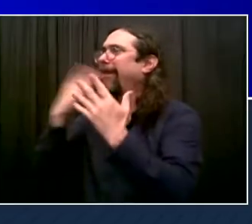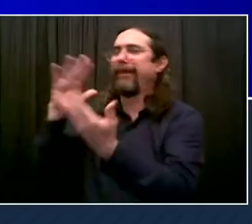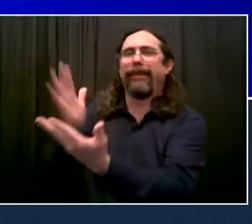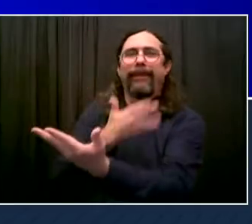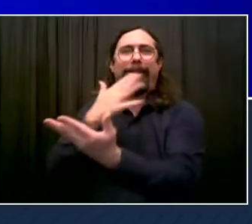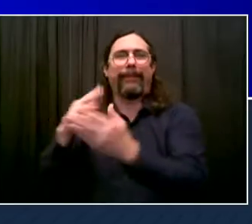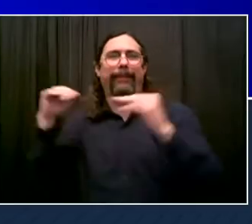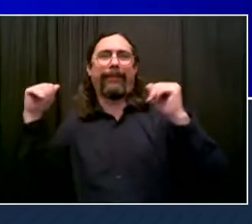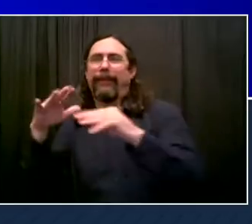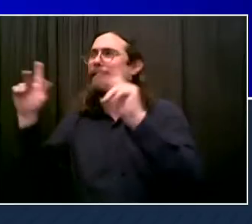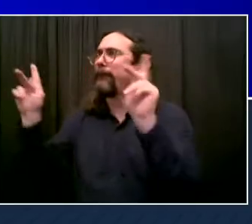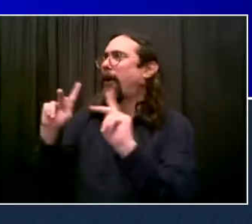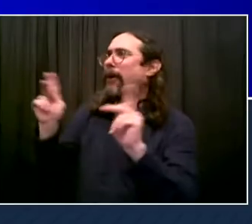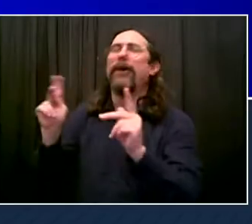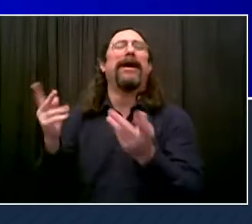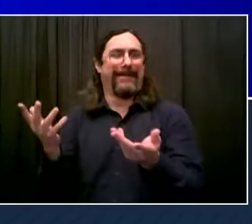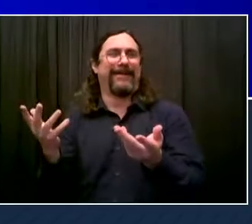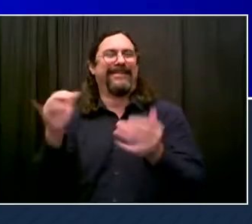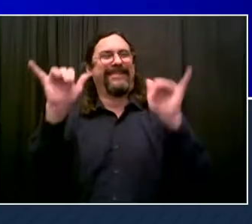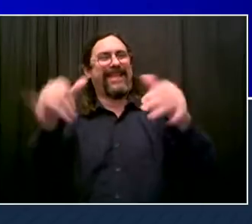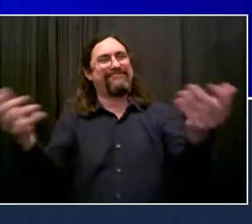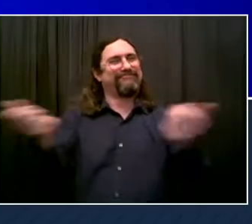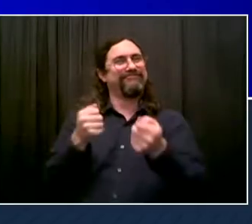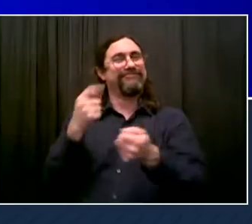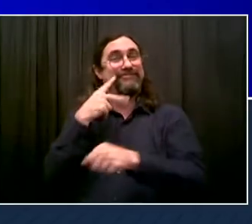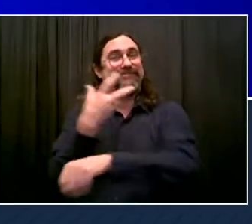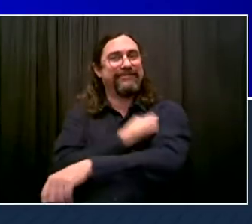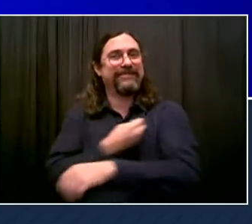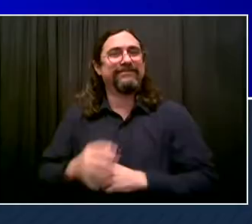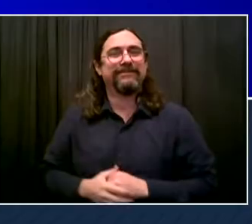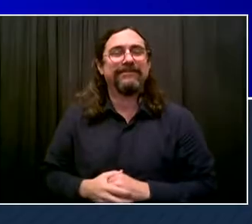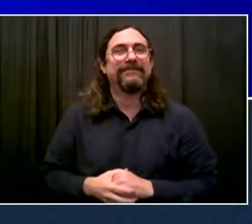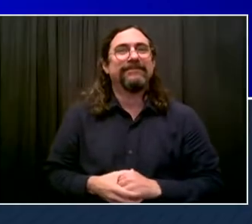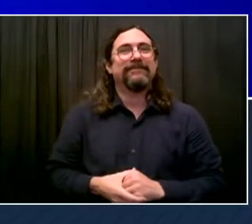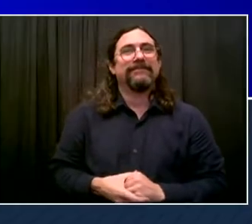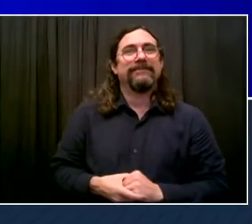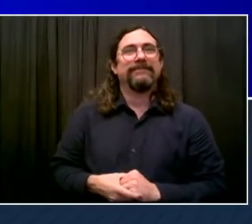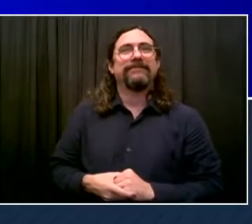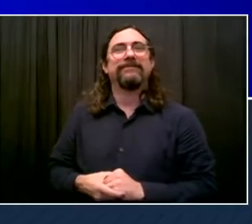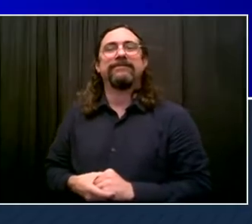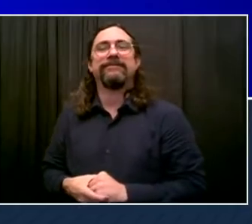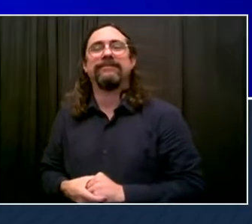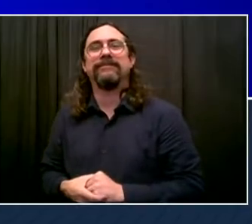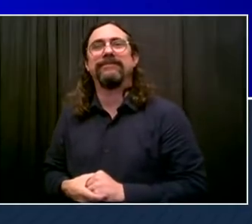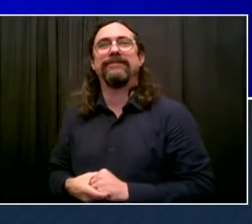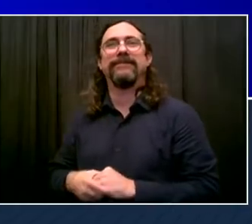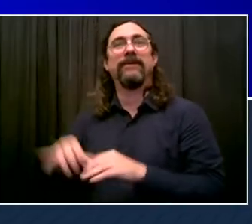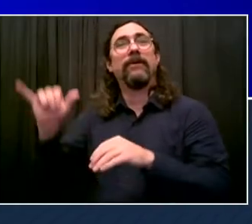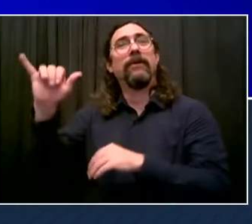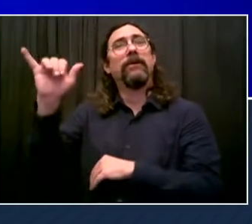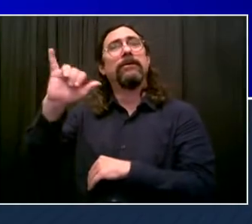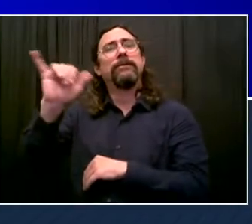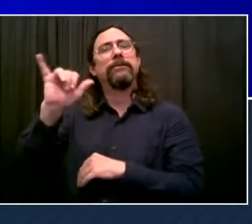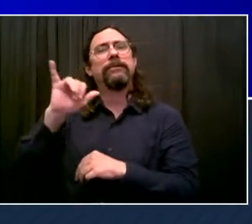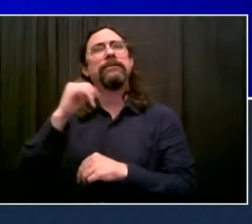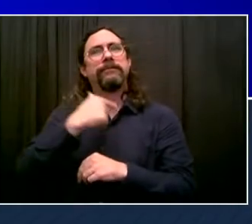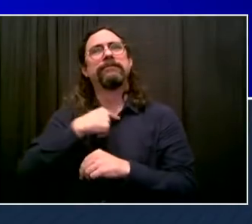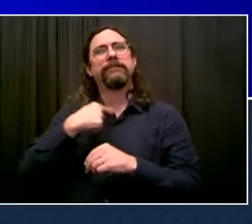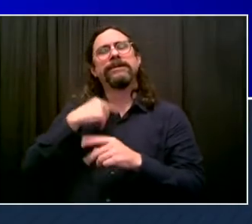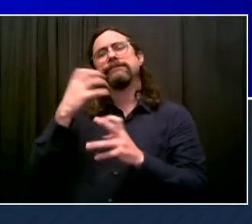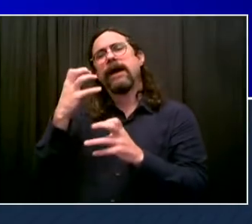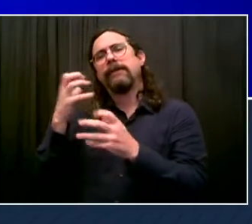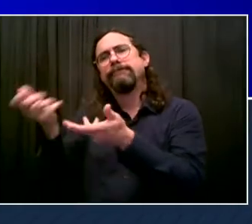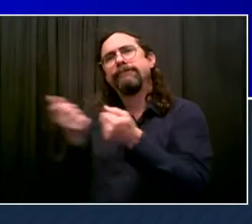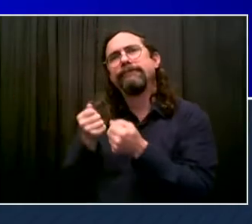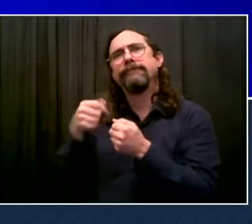we are going to meet them where they are. And a lot of times that means meeting them at a nightlife venue, a bar, someplace popular for